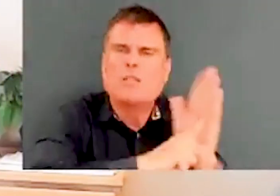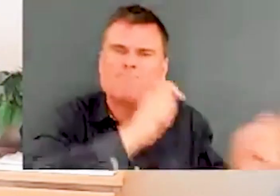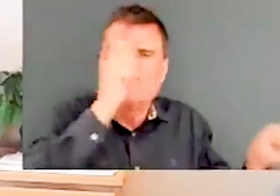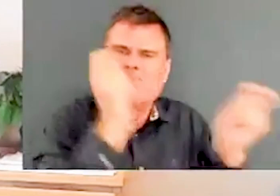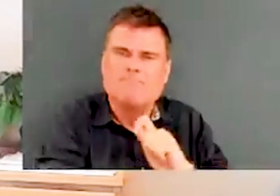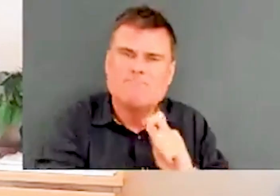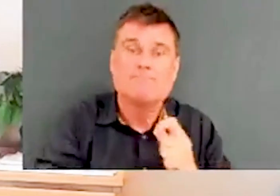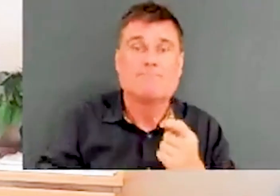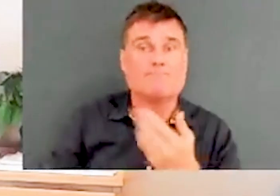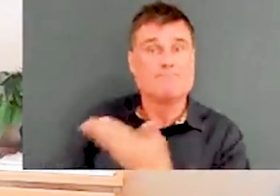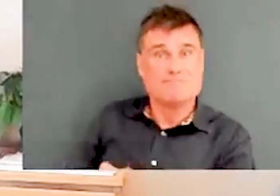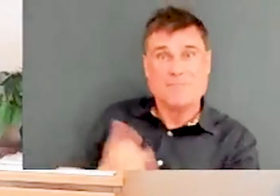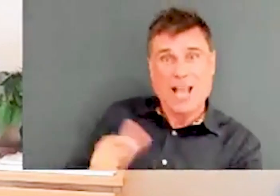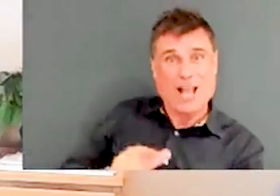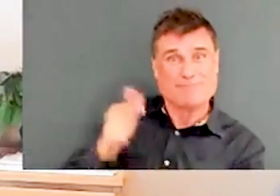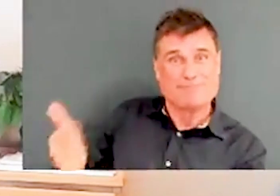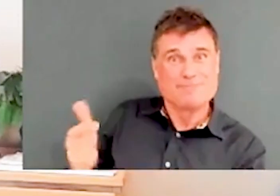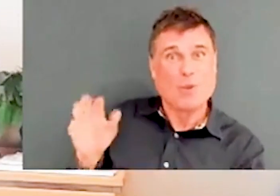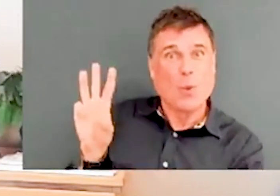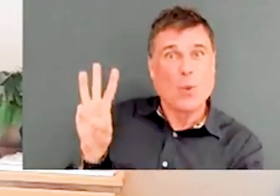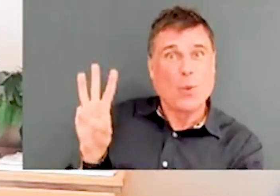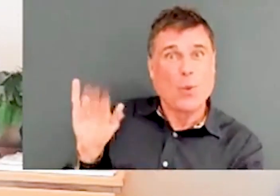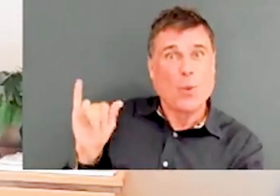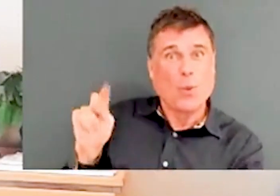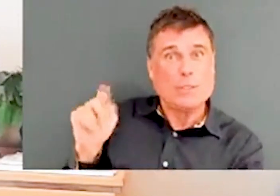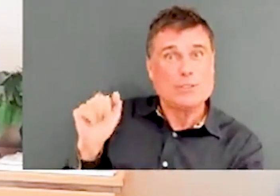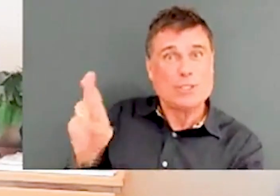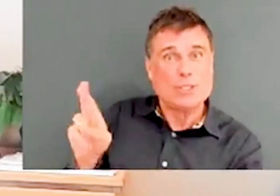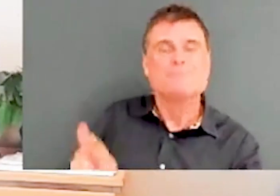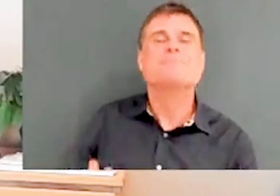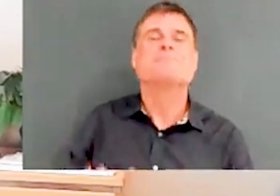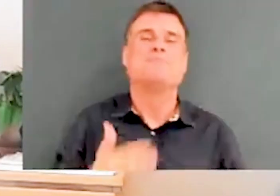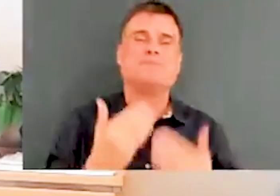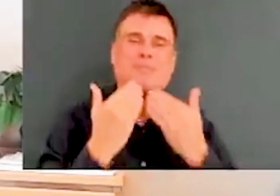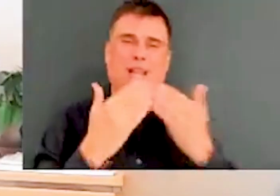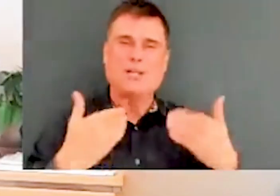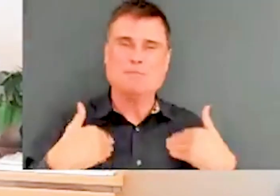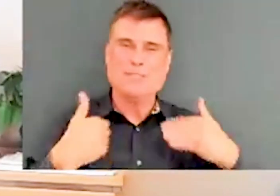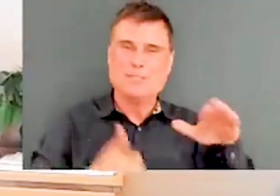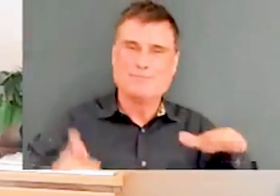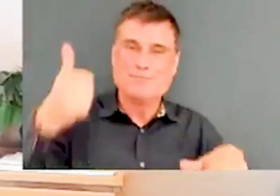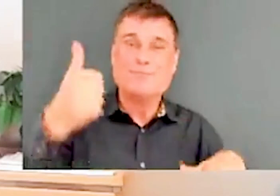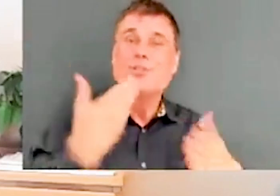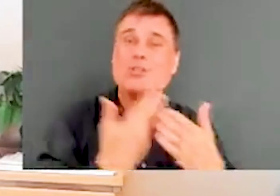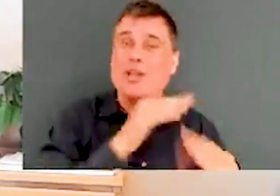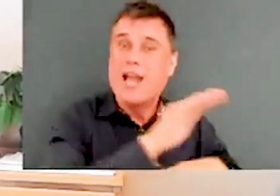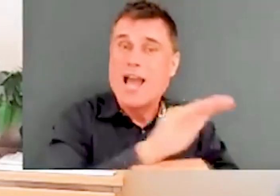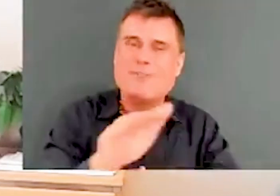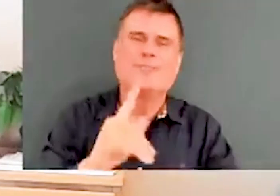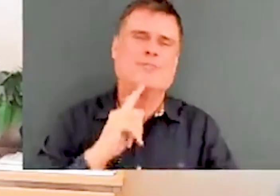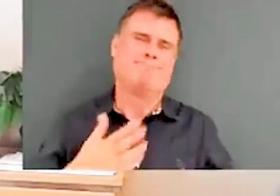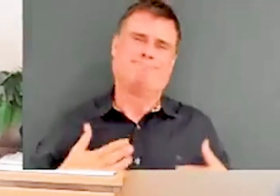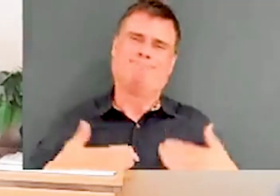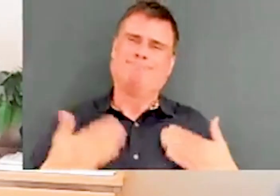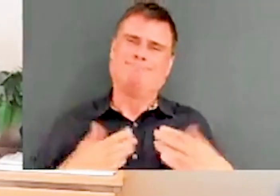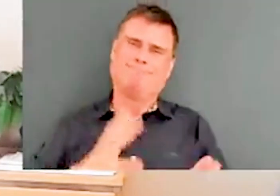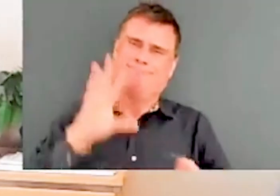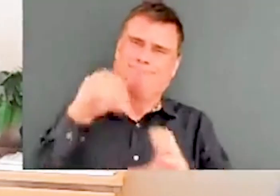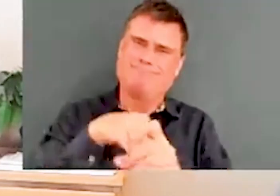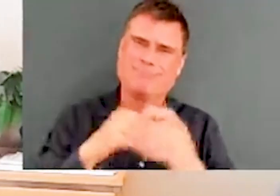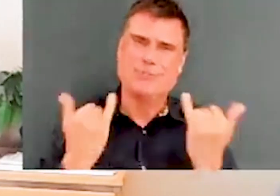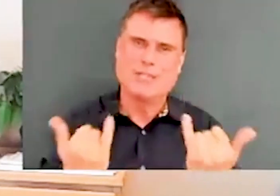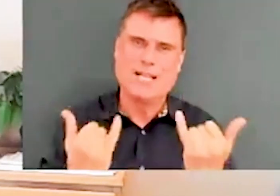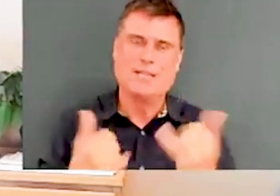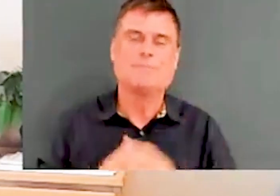Thank you, Minister Ralston, and good afternoon. It's a pleasure to be with you today. I would like to take a moment to acknowledge that I am on